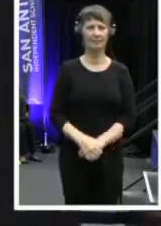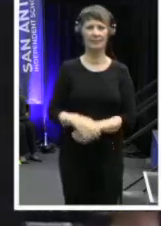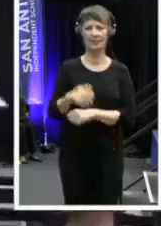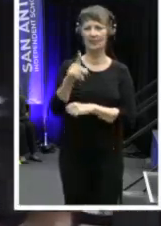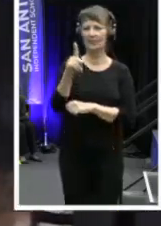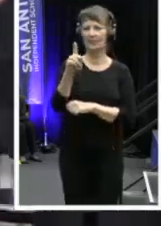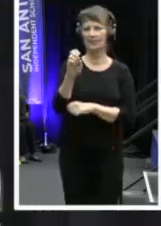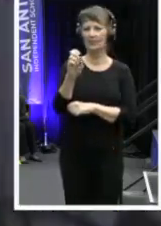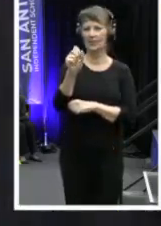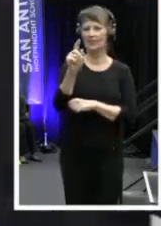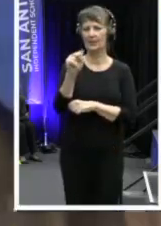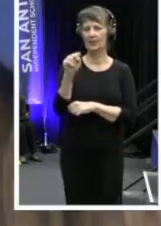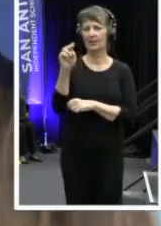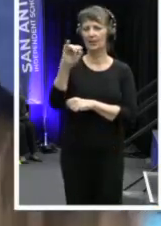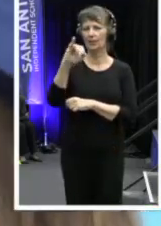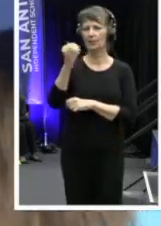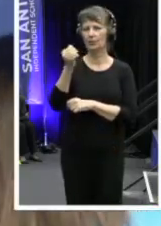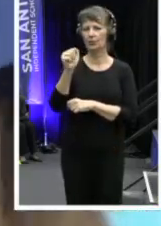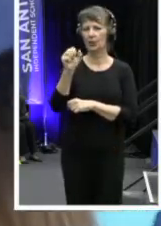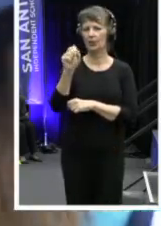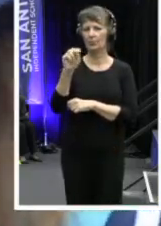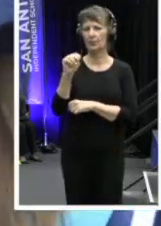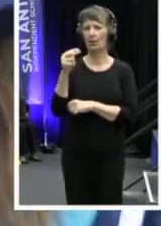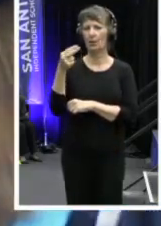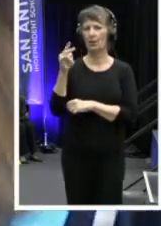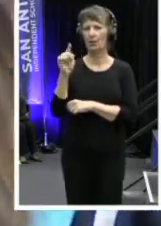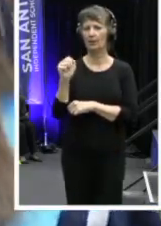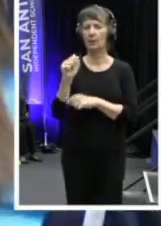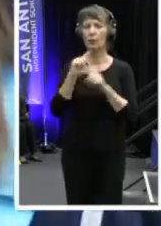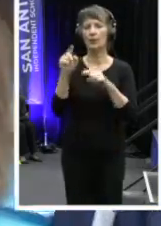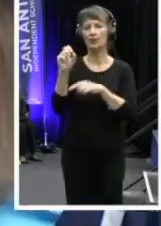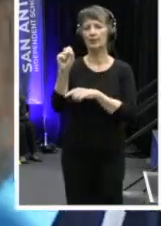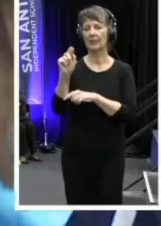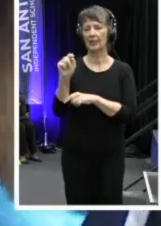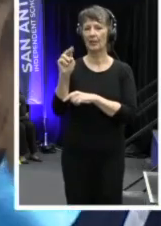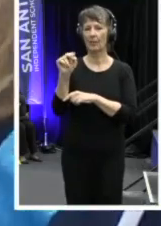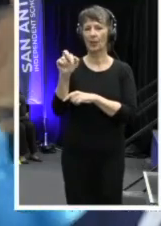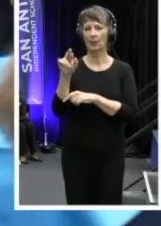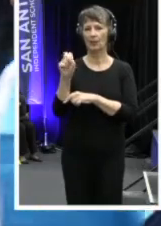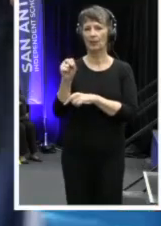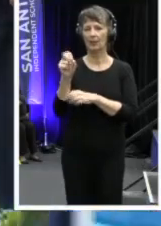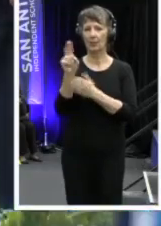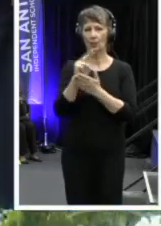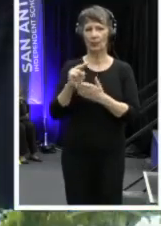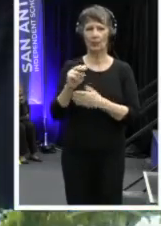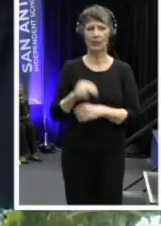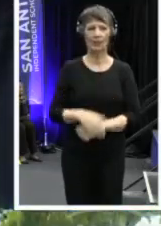Destiny Jaslyn Olivo will be attending St. Mary's University.